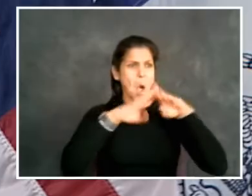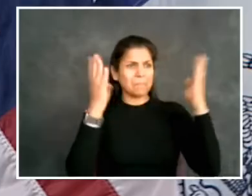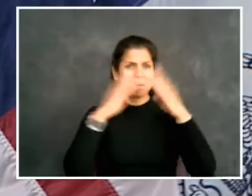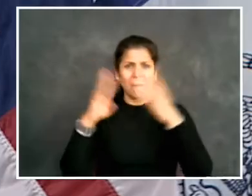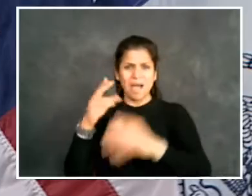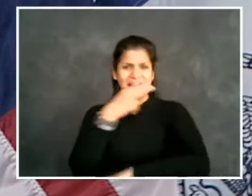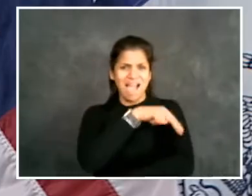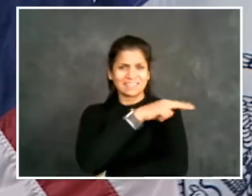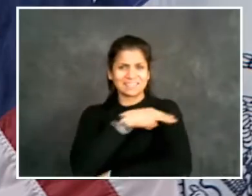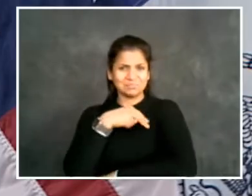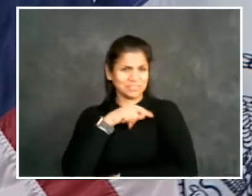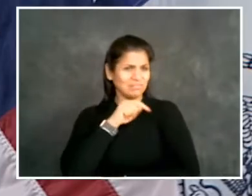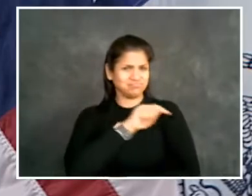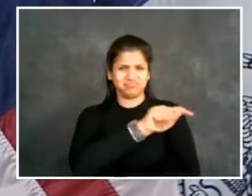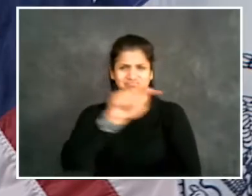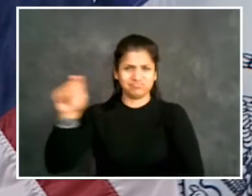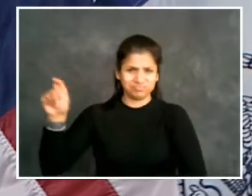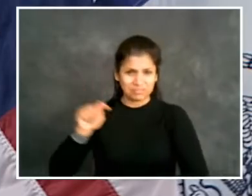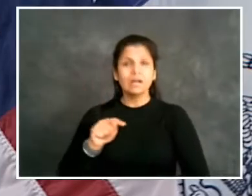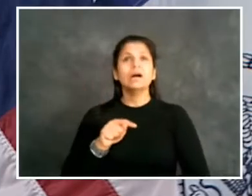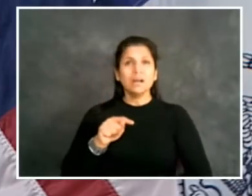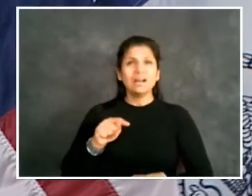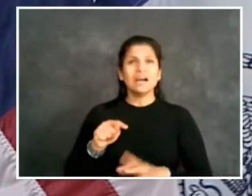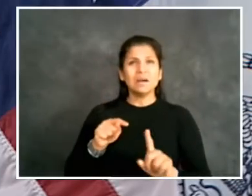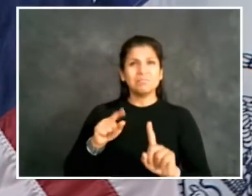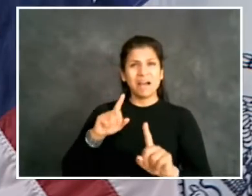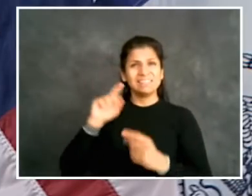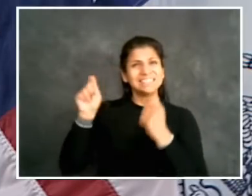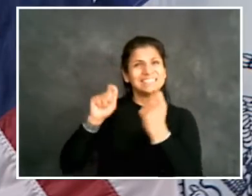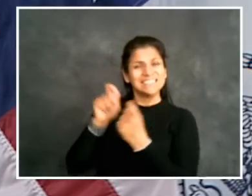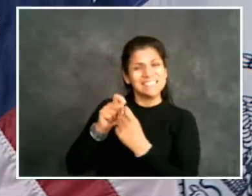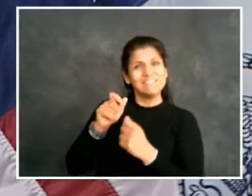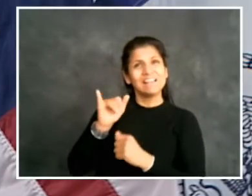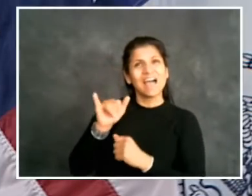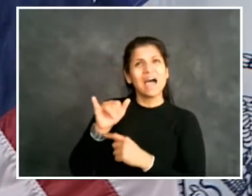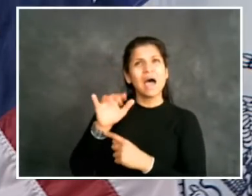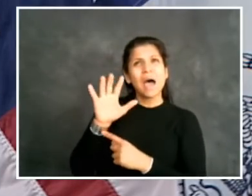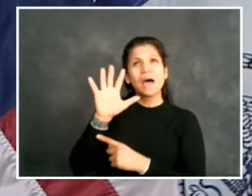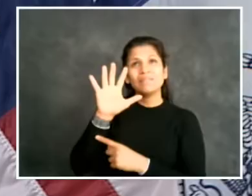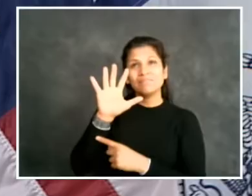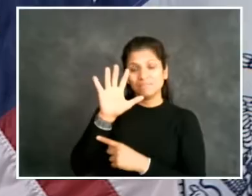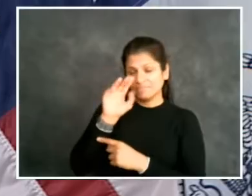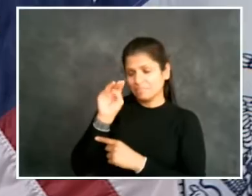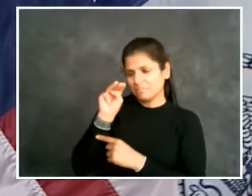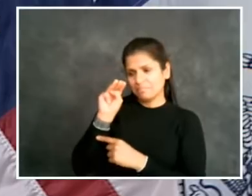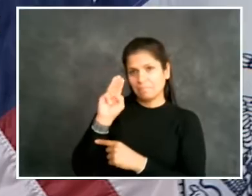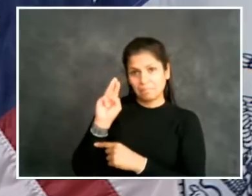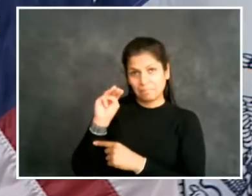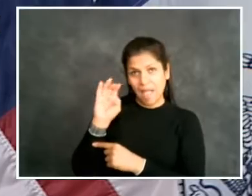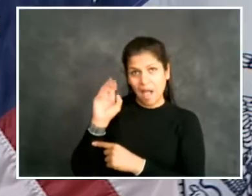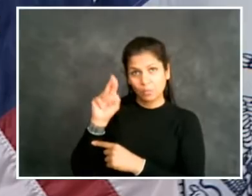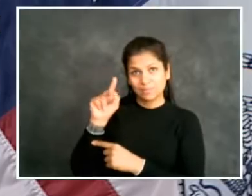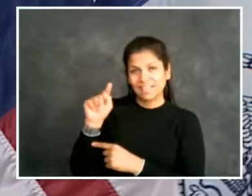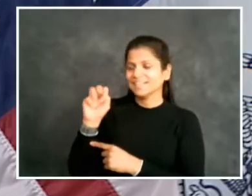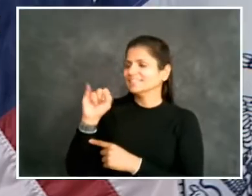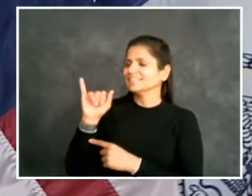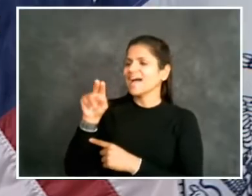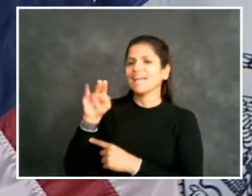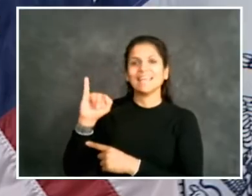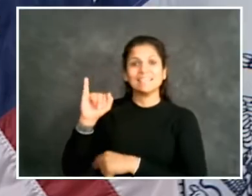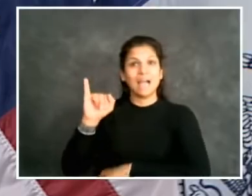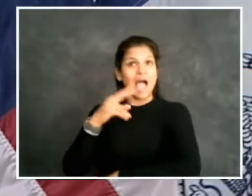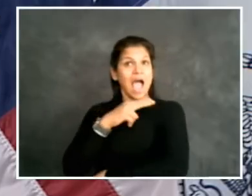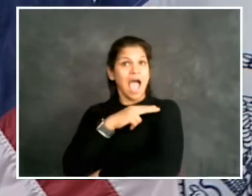in a moment where the disease was growing rapidly, and it was part of an effort to provide more and